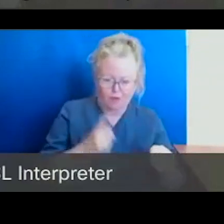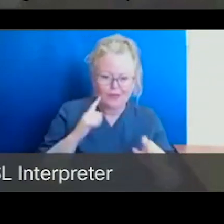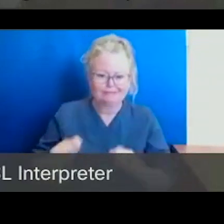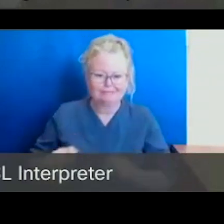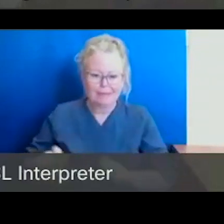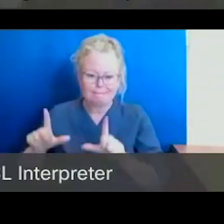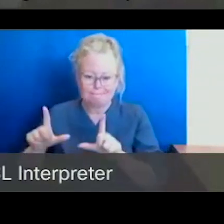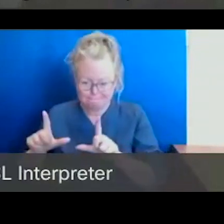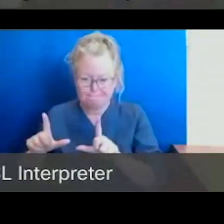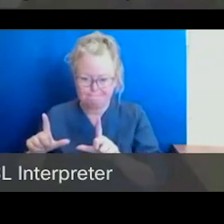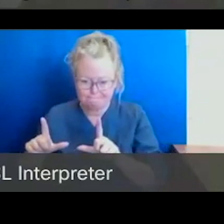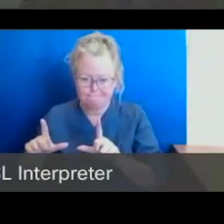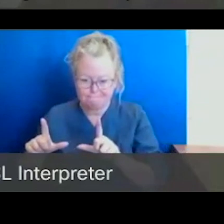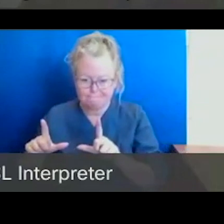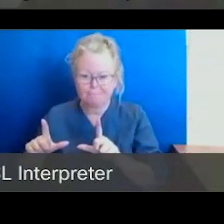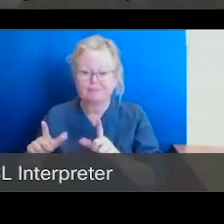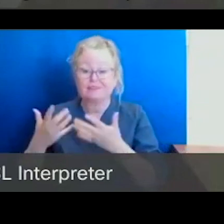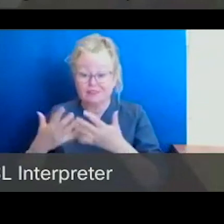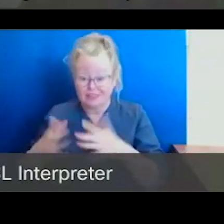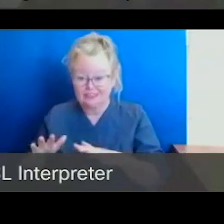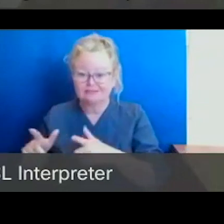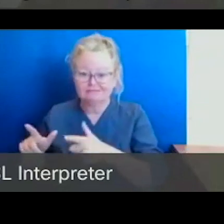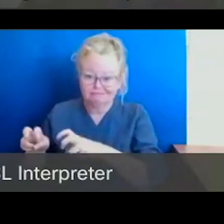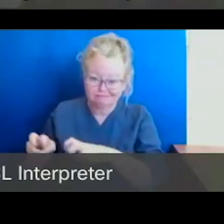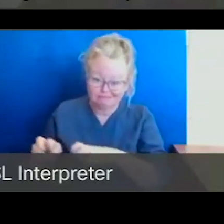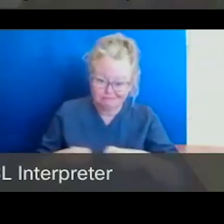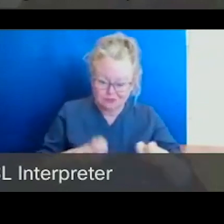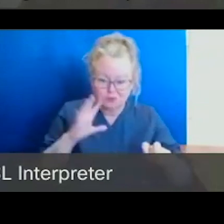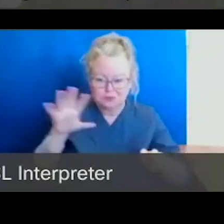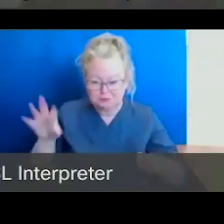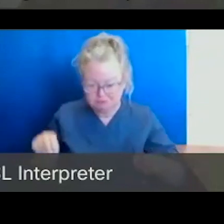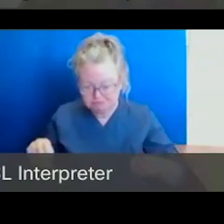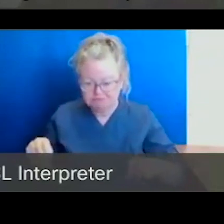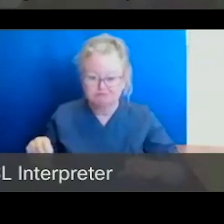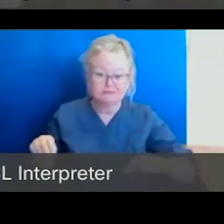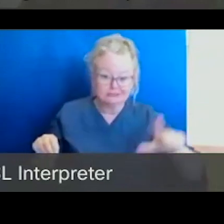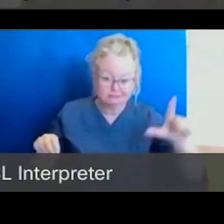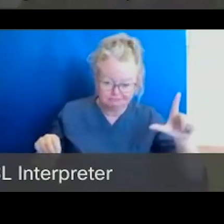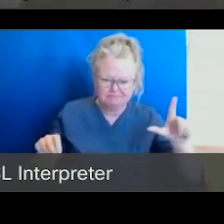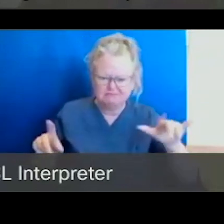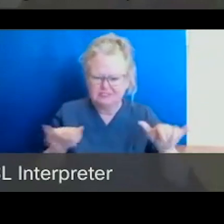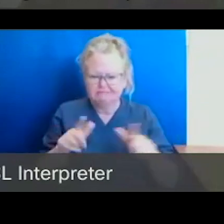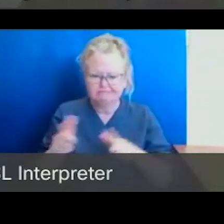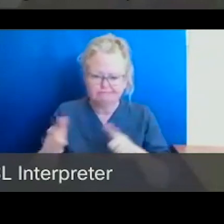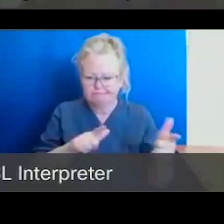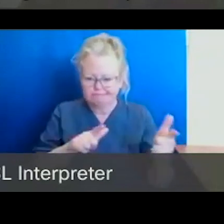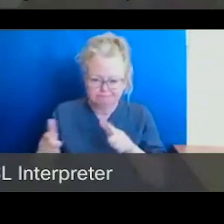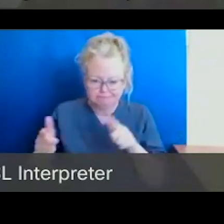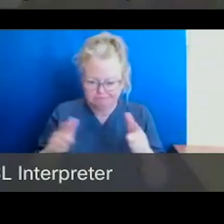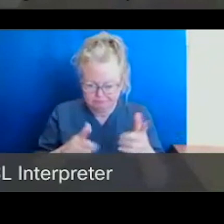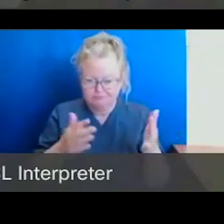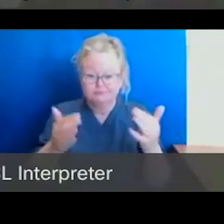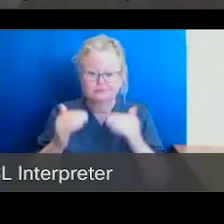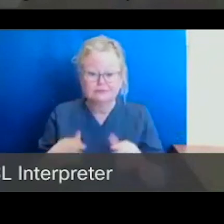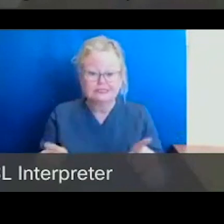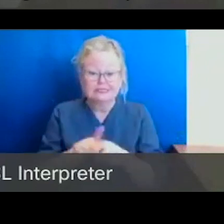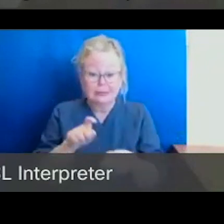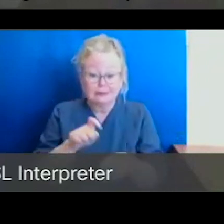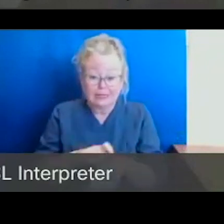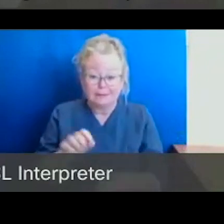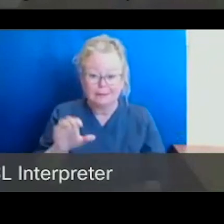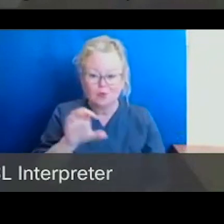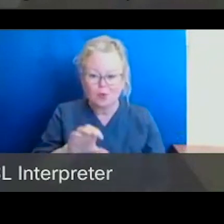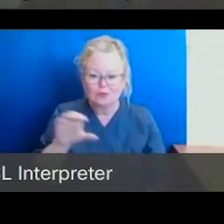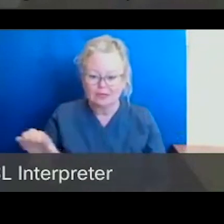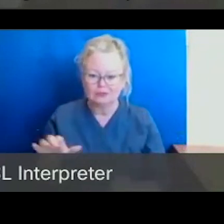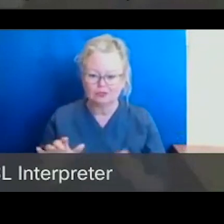also providing closed captioning for today for this course. you can use the multimedia